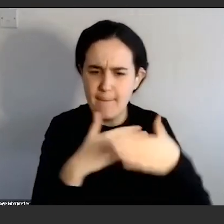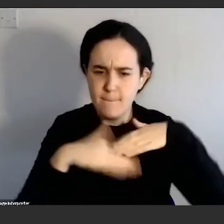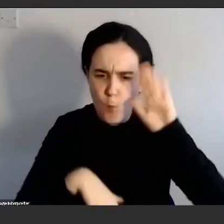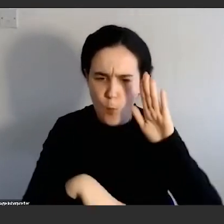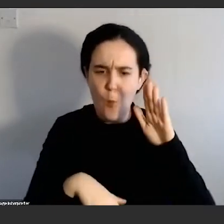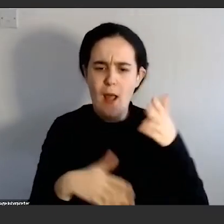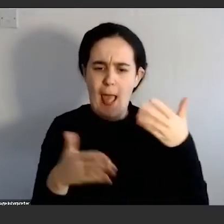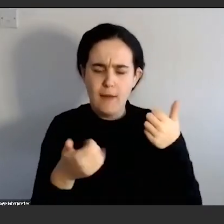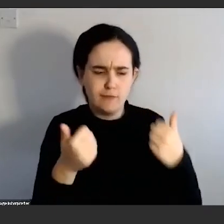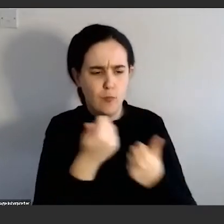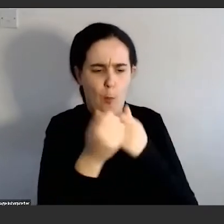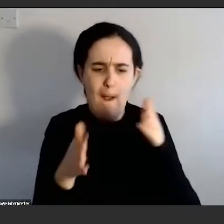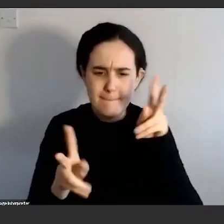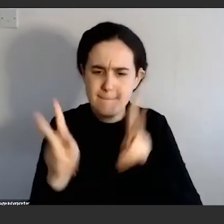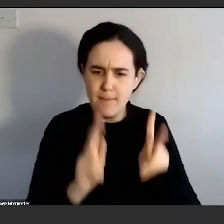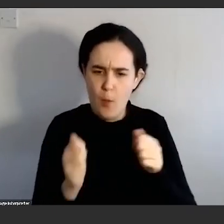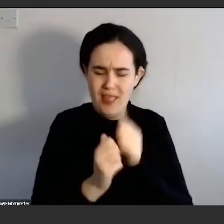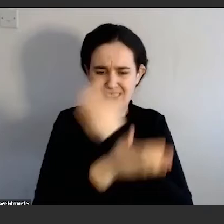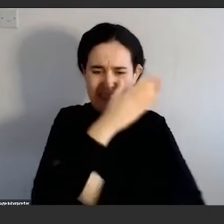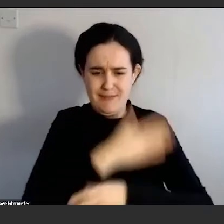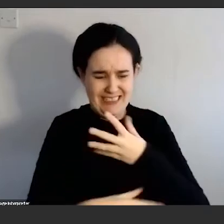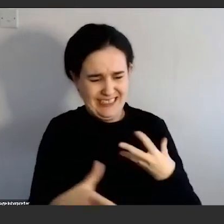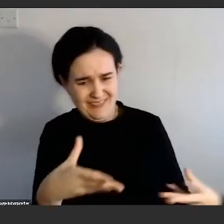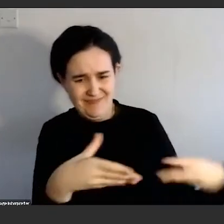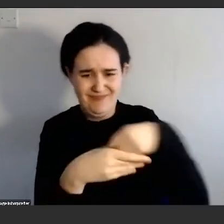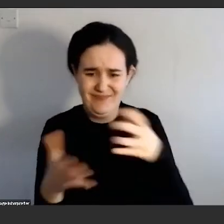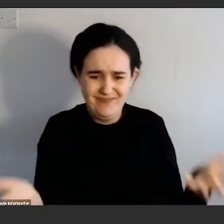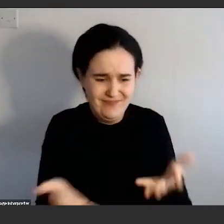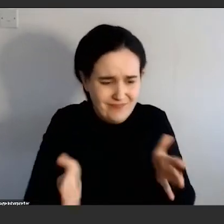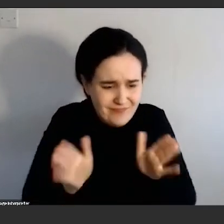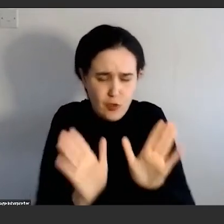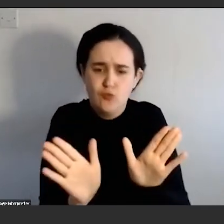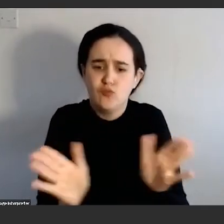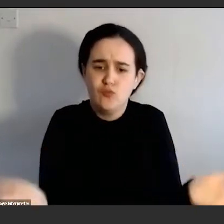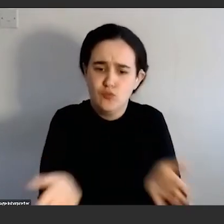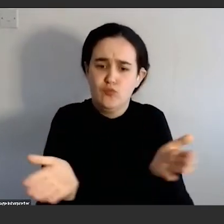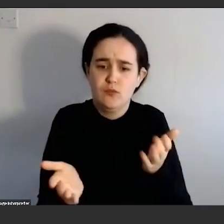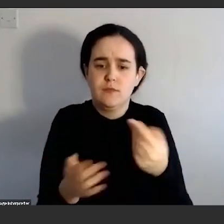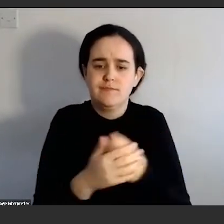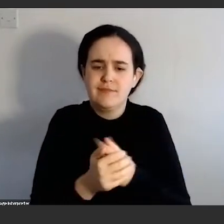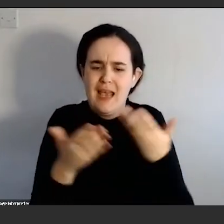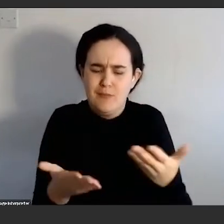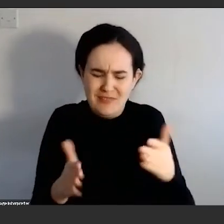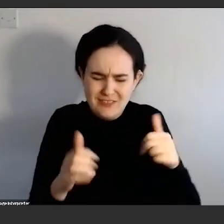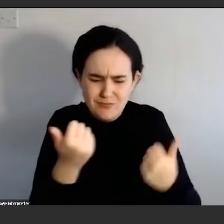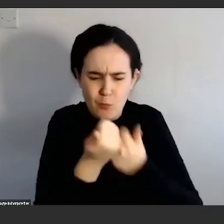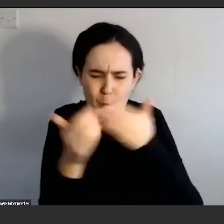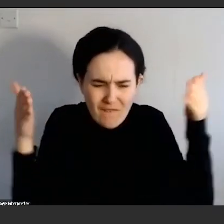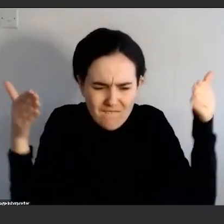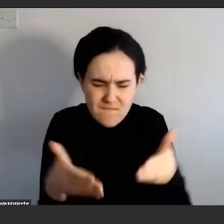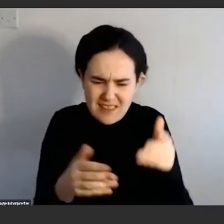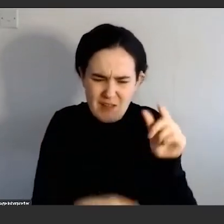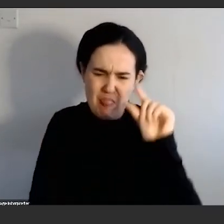disabilities. We're more at risk of secondary conditions. We're more at risk of comorbidities, not least because many disabled people